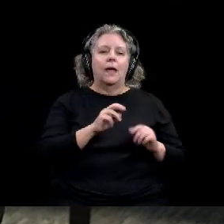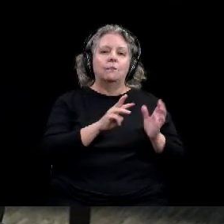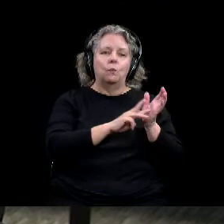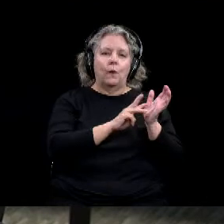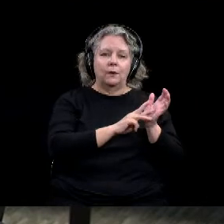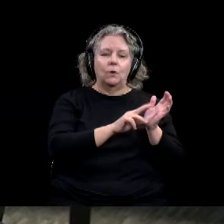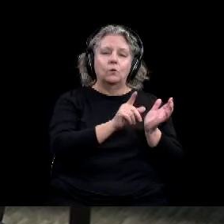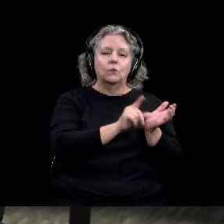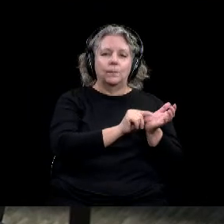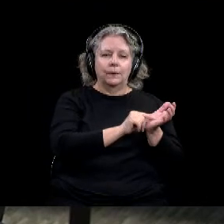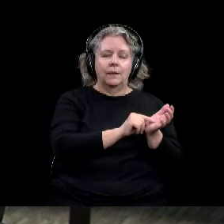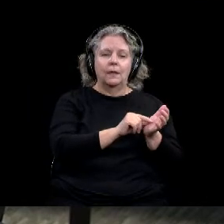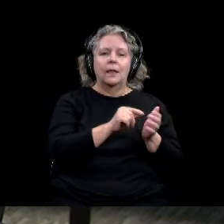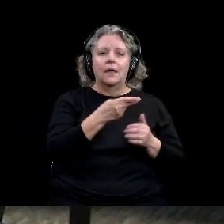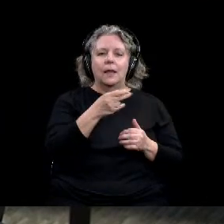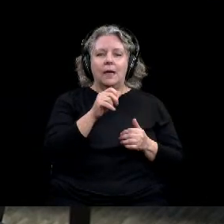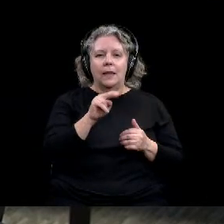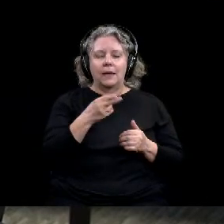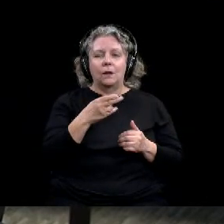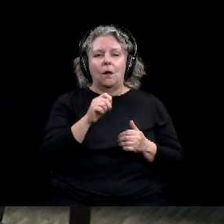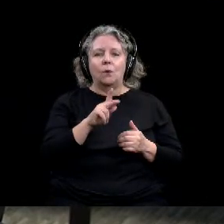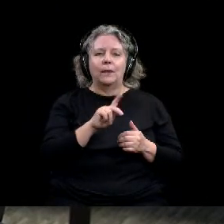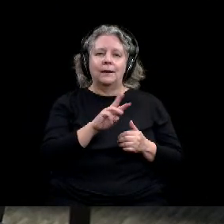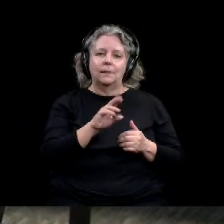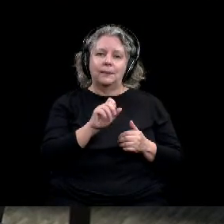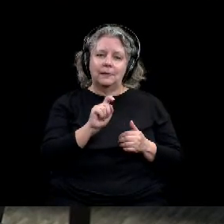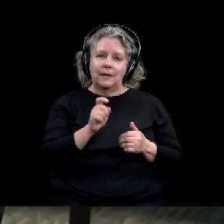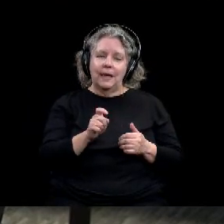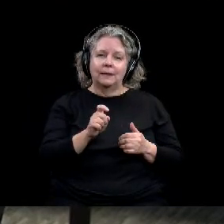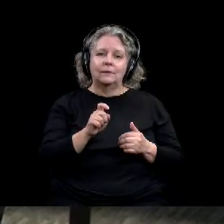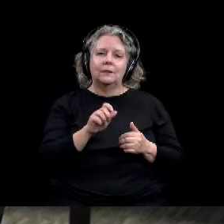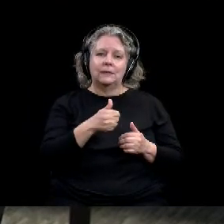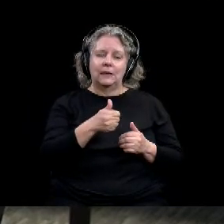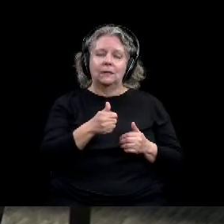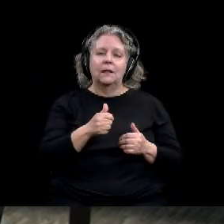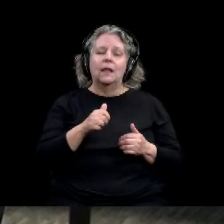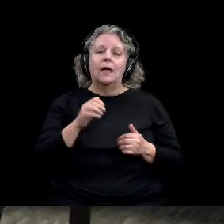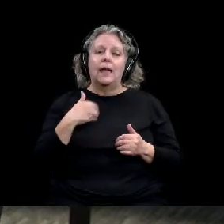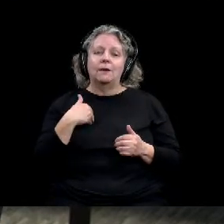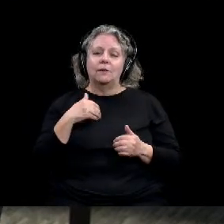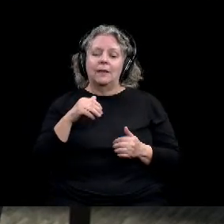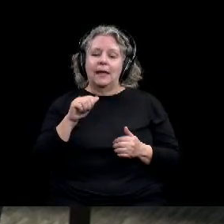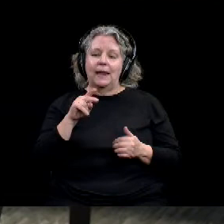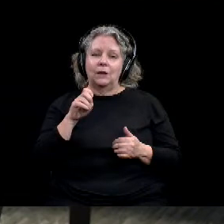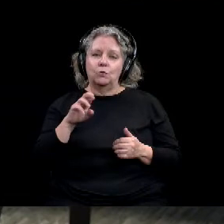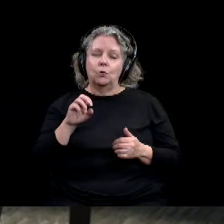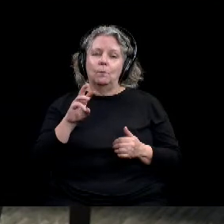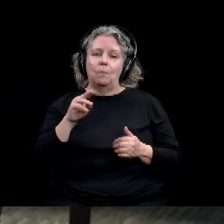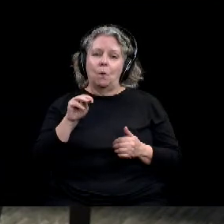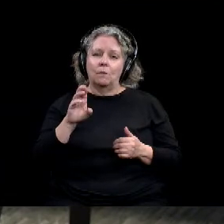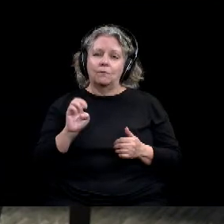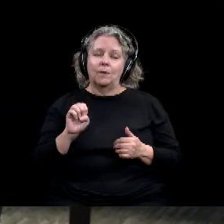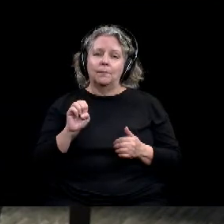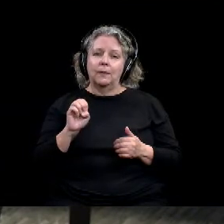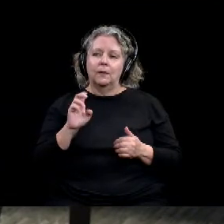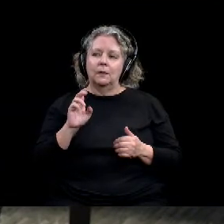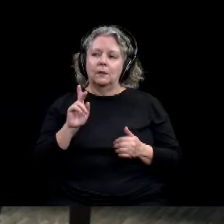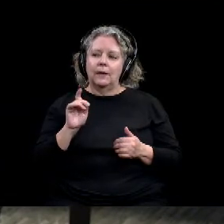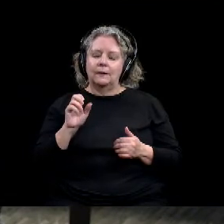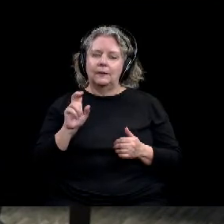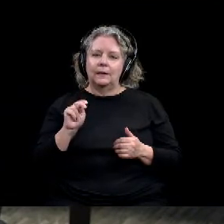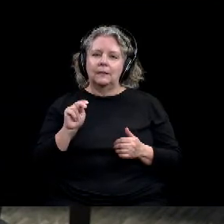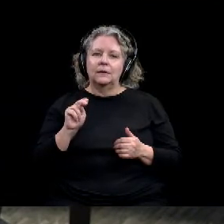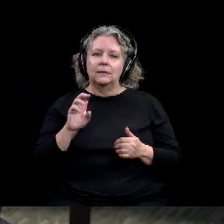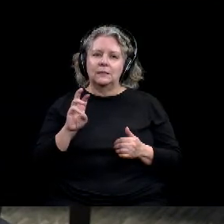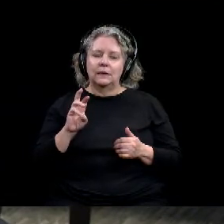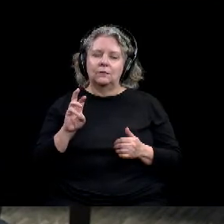10. We have Andrew Moore from KCEN Channel 6. And Brishavia Jordan from Fox 44. And we'll go